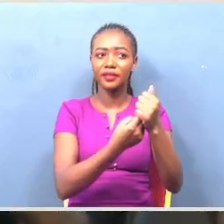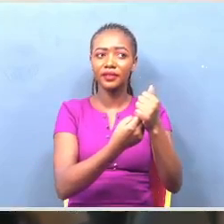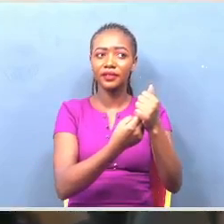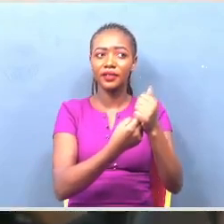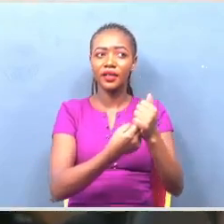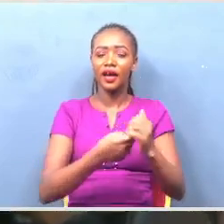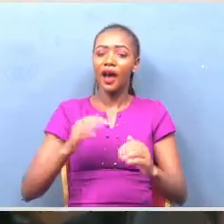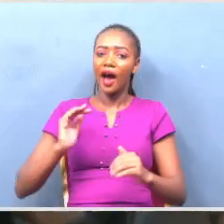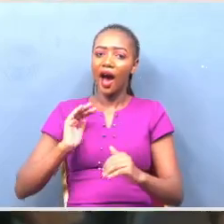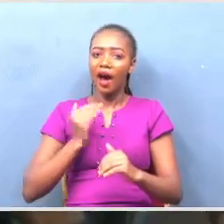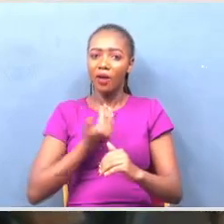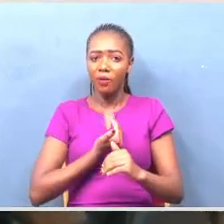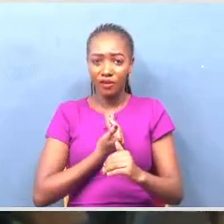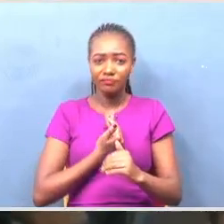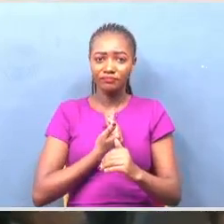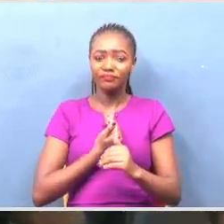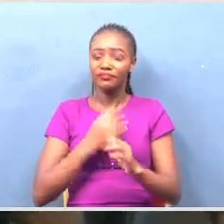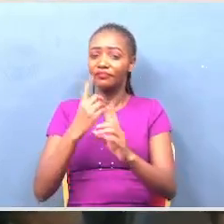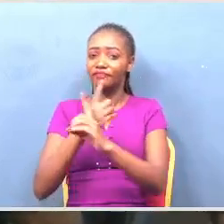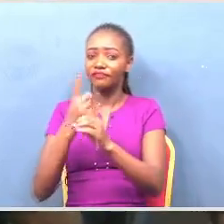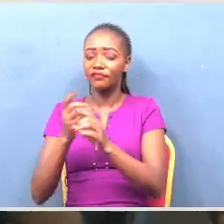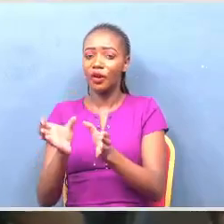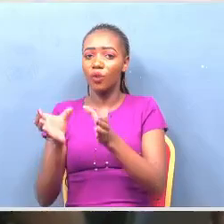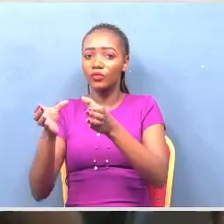our diplomatic community,